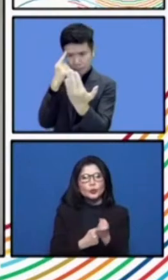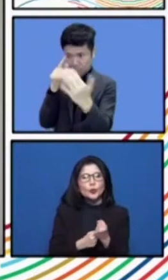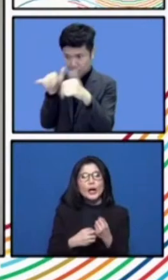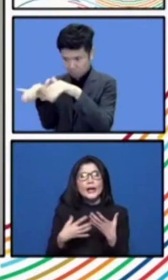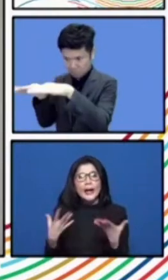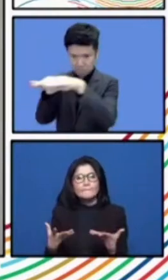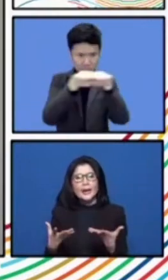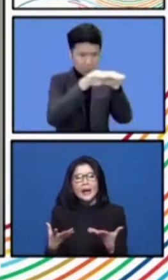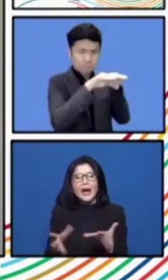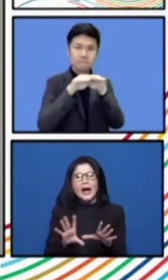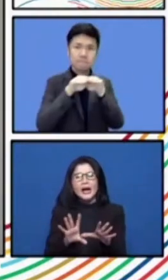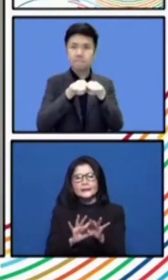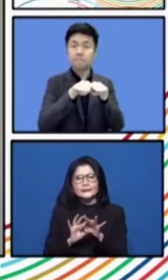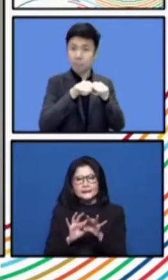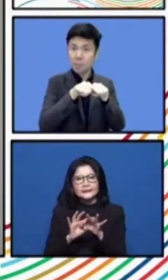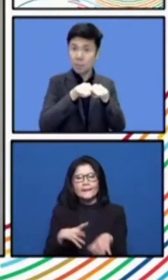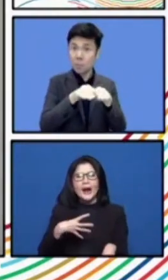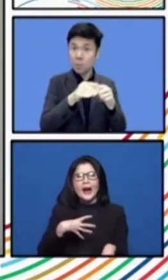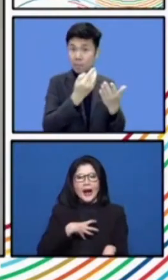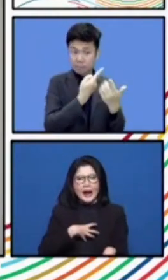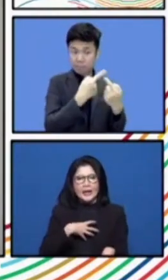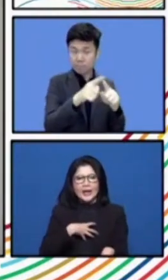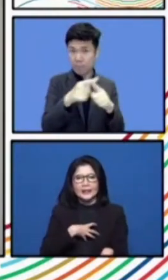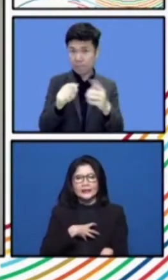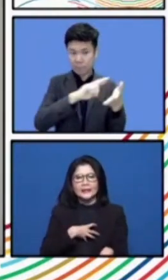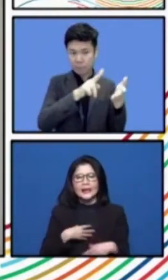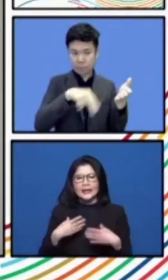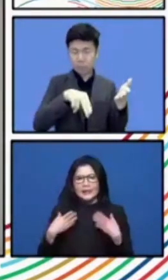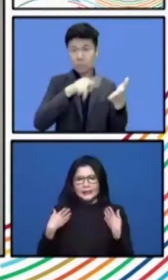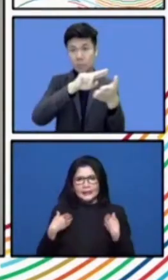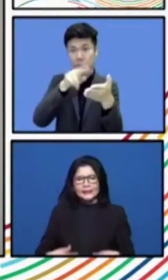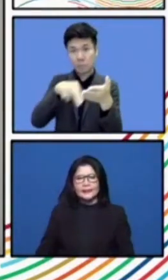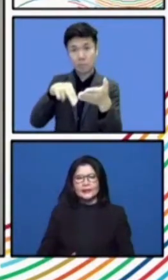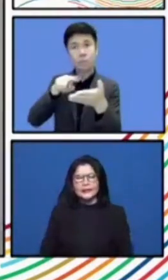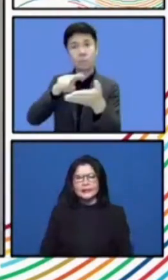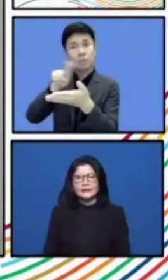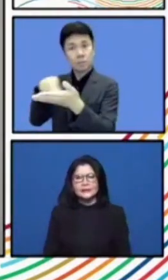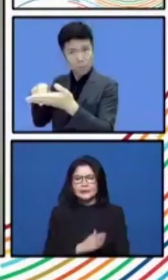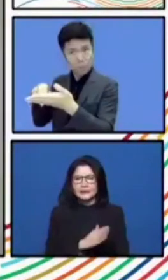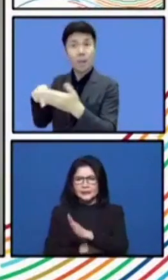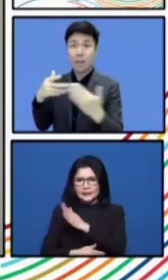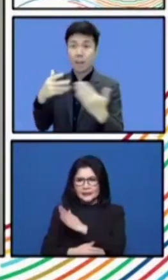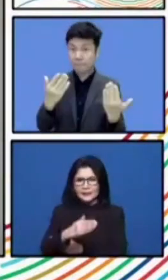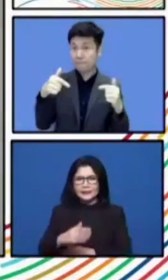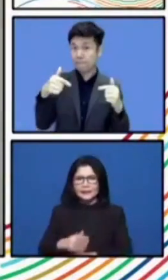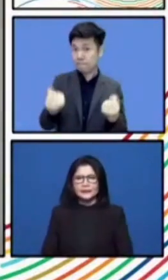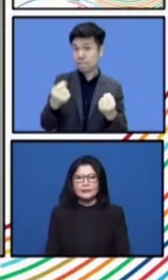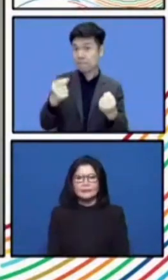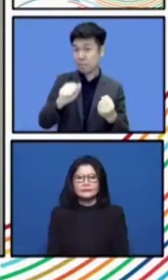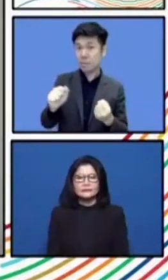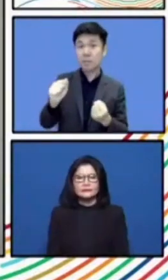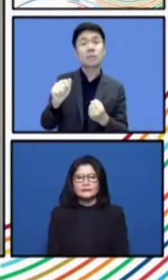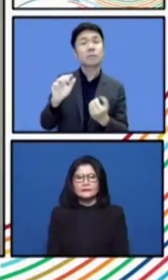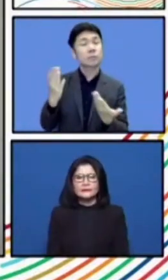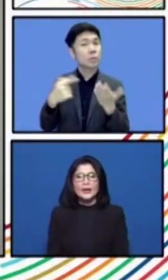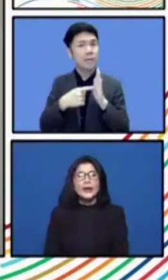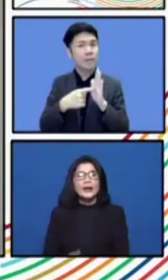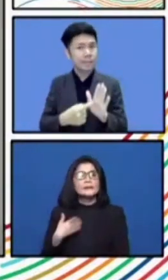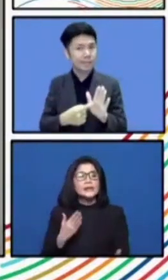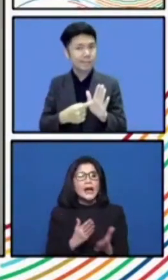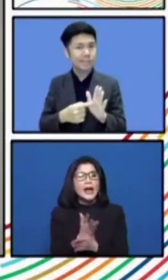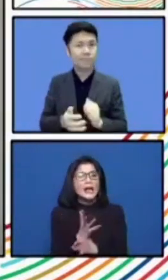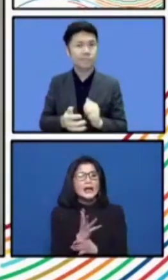and there's lots of good guidance that we can access from the Asia Pacific Forum one of the Global Alliance